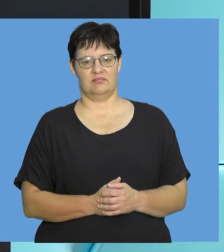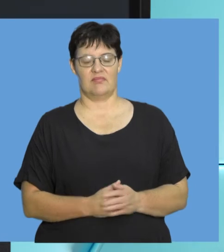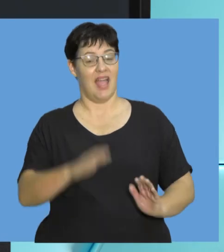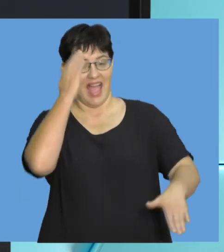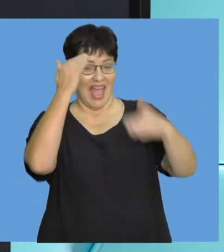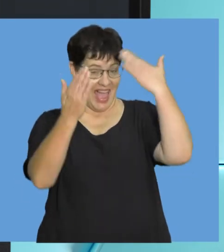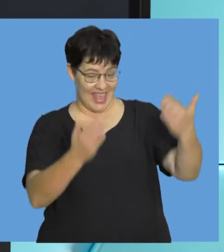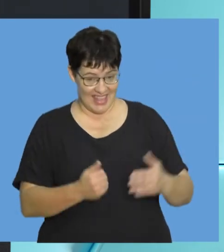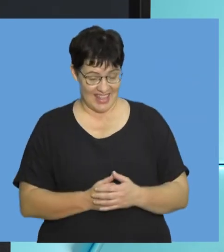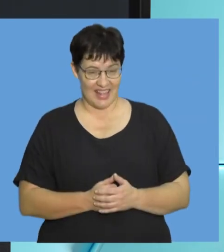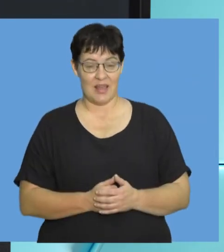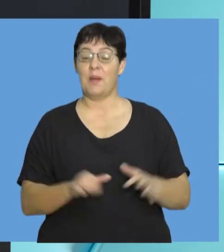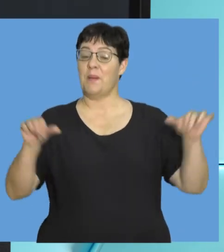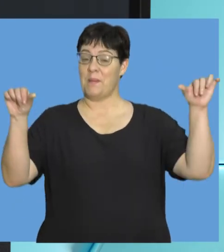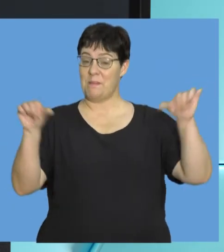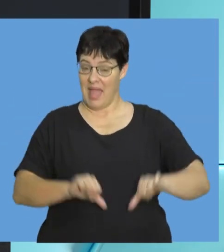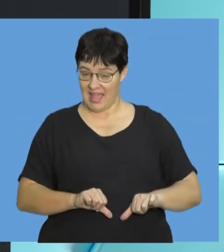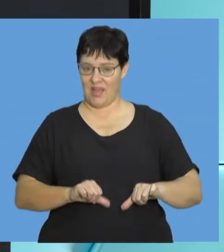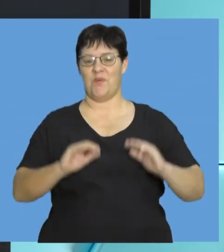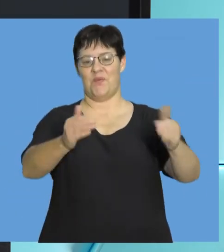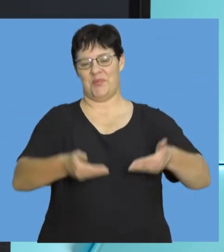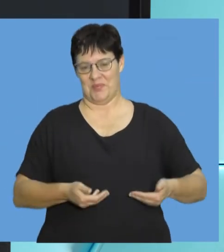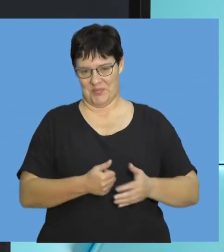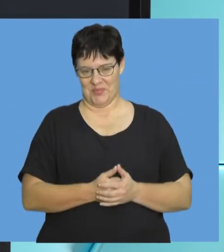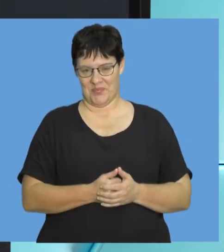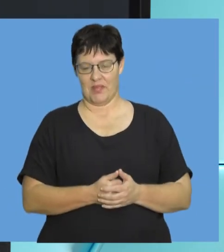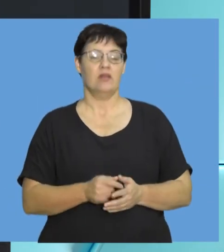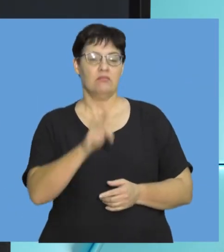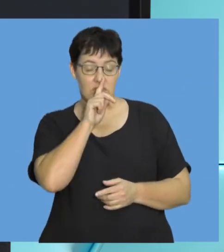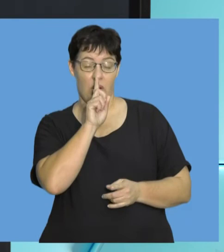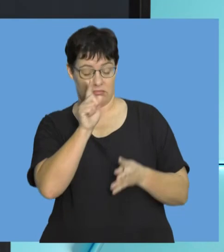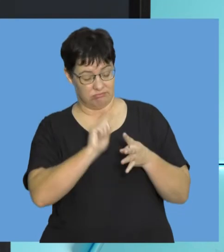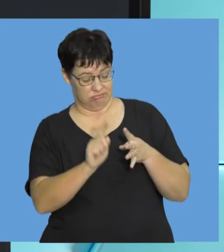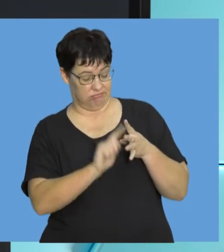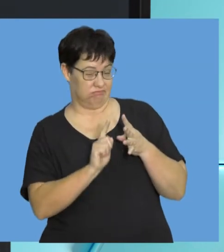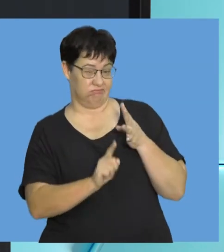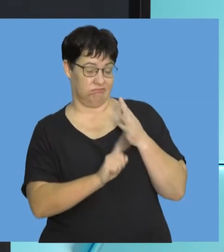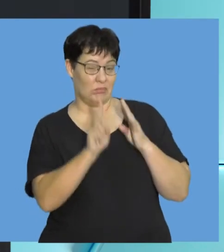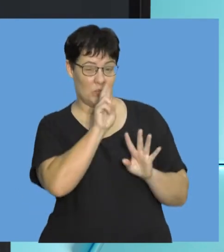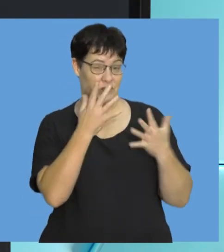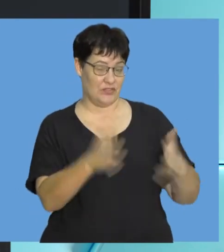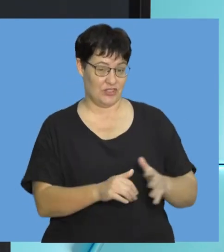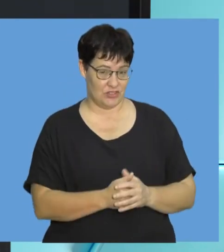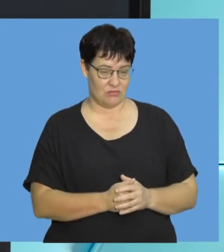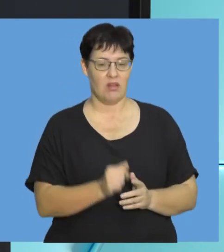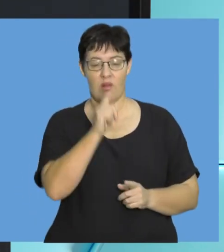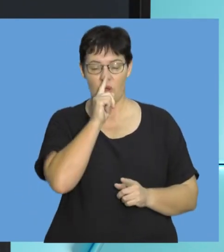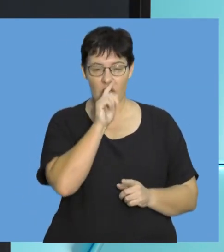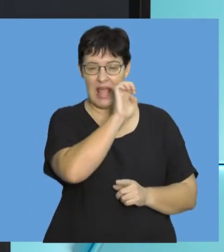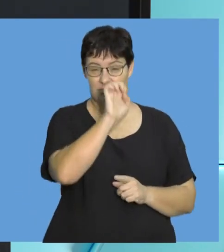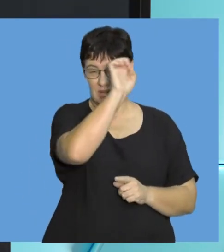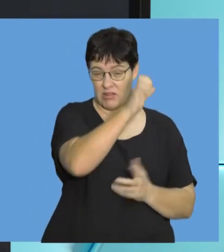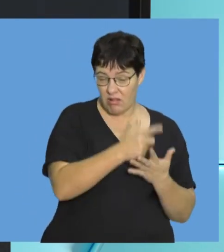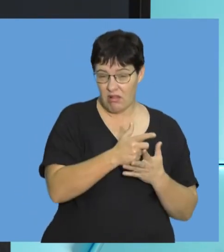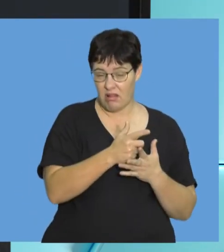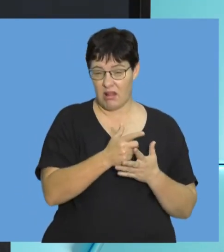Hi guys, welcome back to the show. So we've been looking at a lot of things, guys. We looked at some exponential